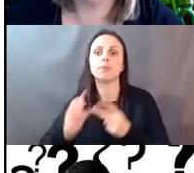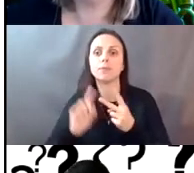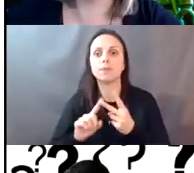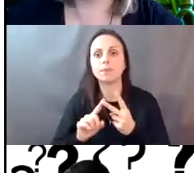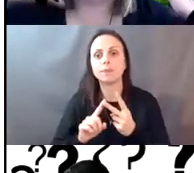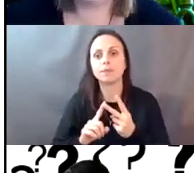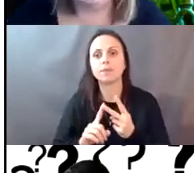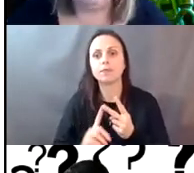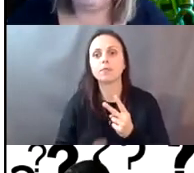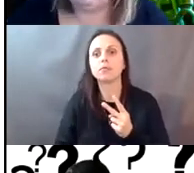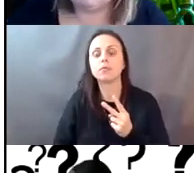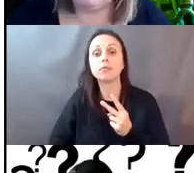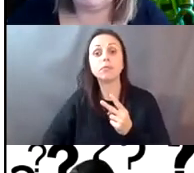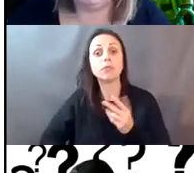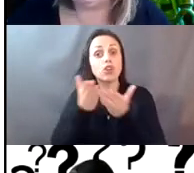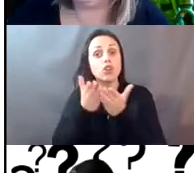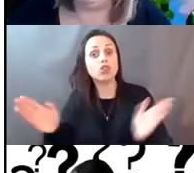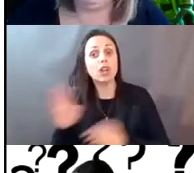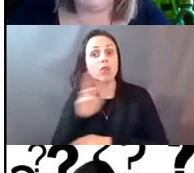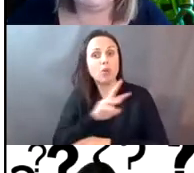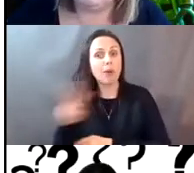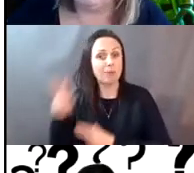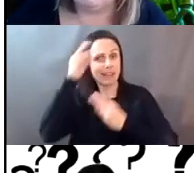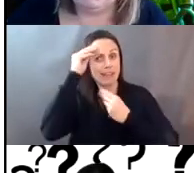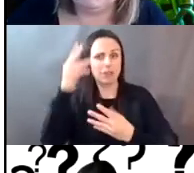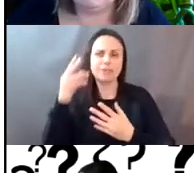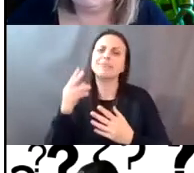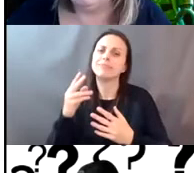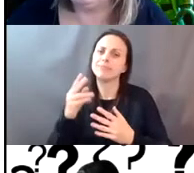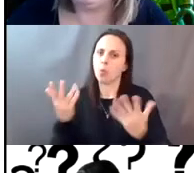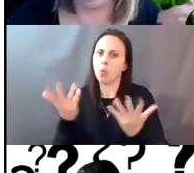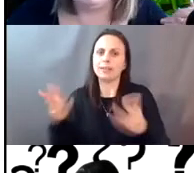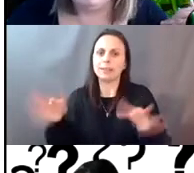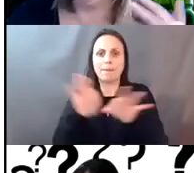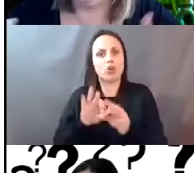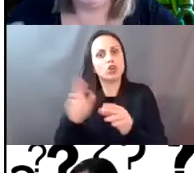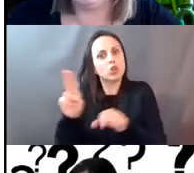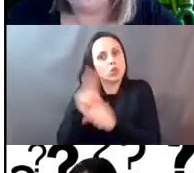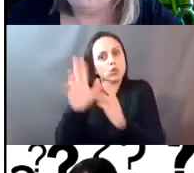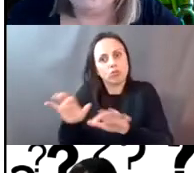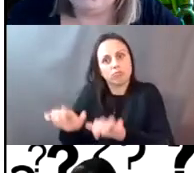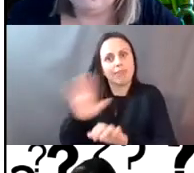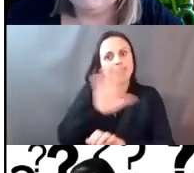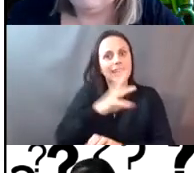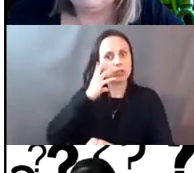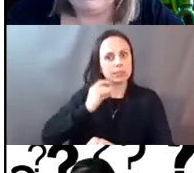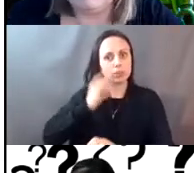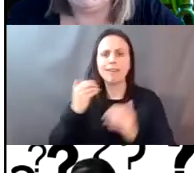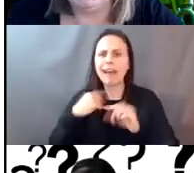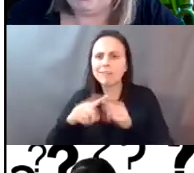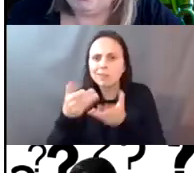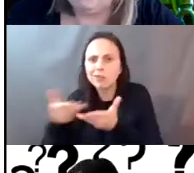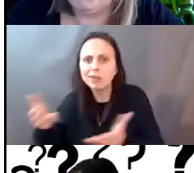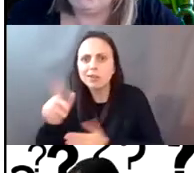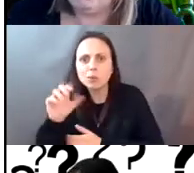terms of just general website stuff, it's all about that user experience. So just like there's tools that you can use to say, test